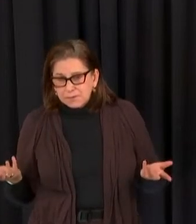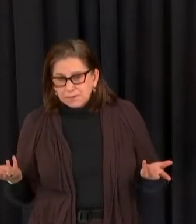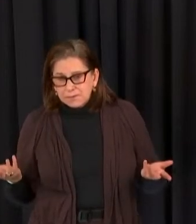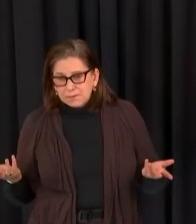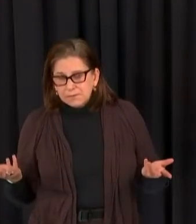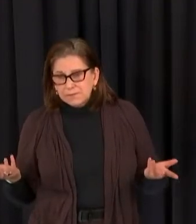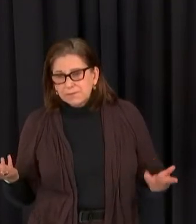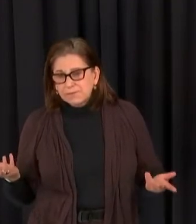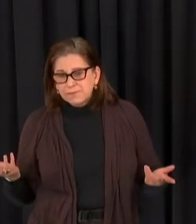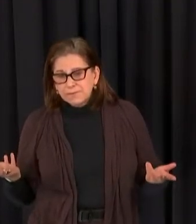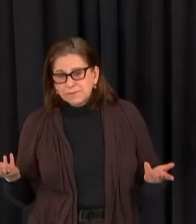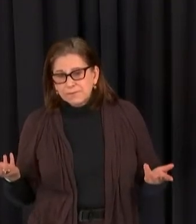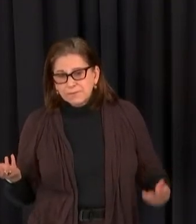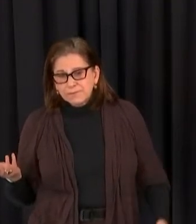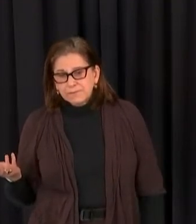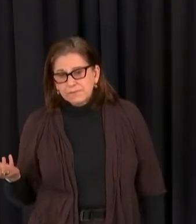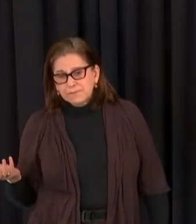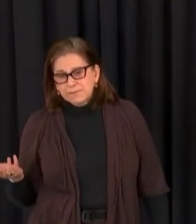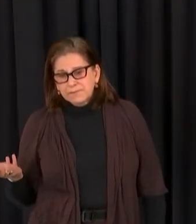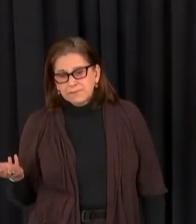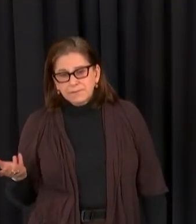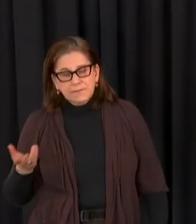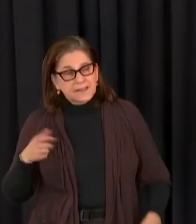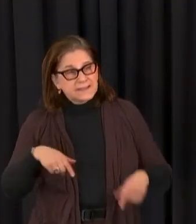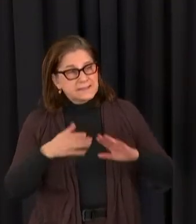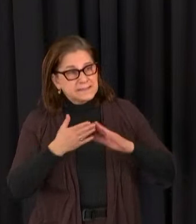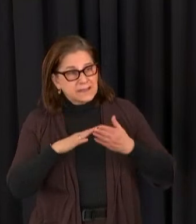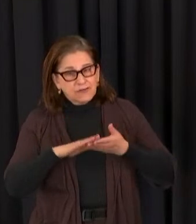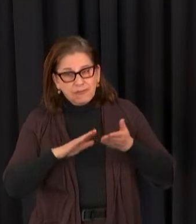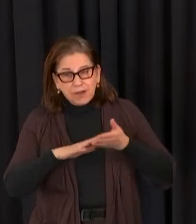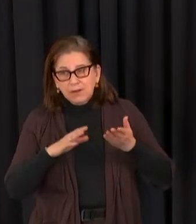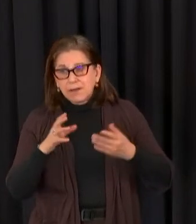that, moving forward, are there going to be any changes